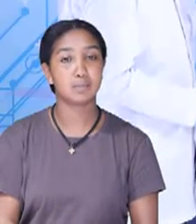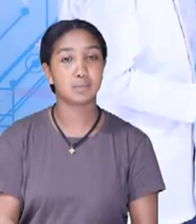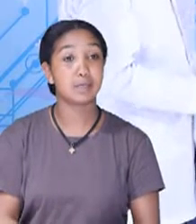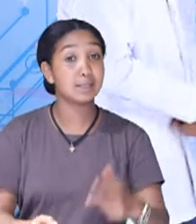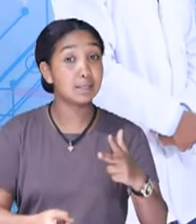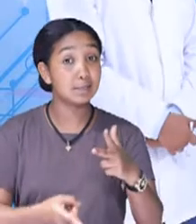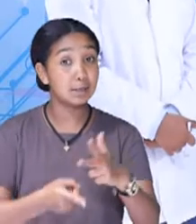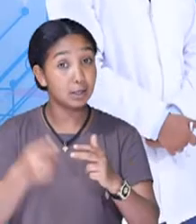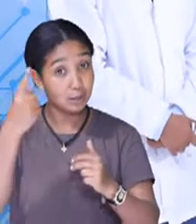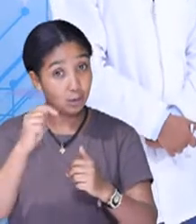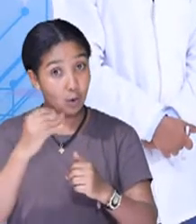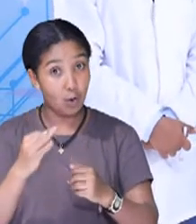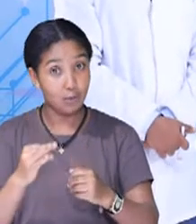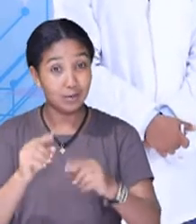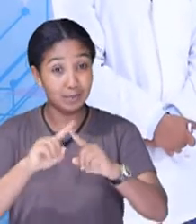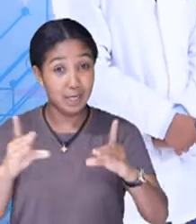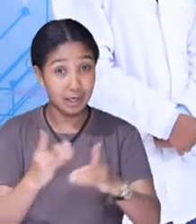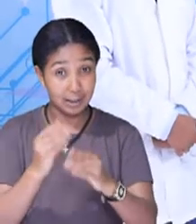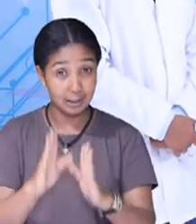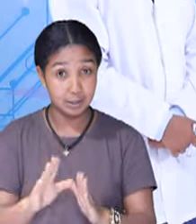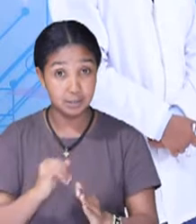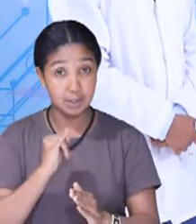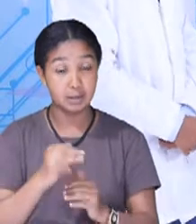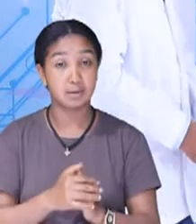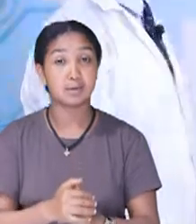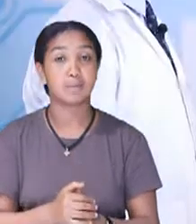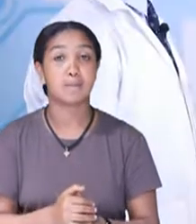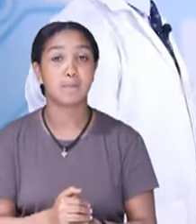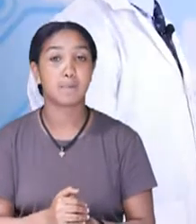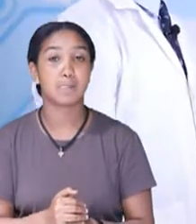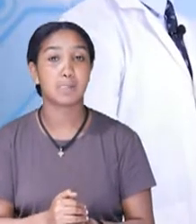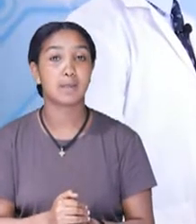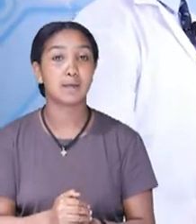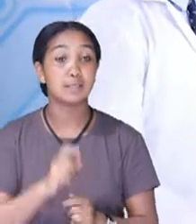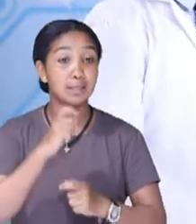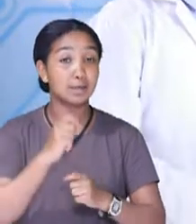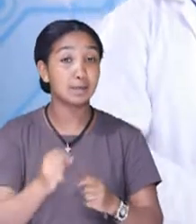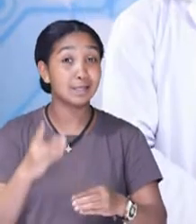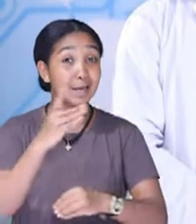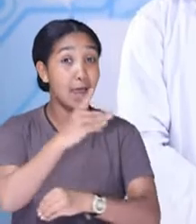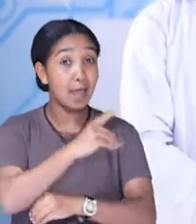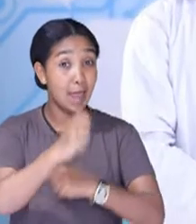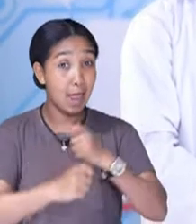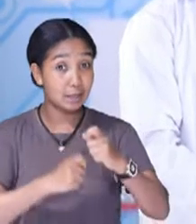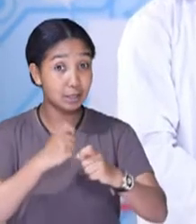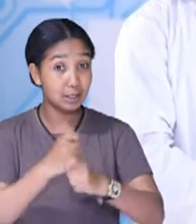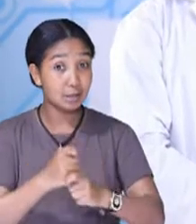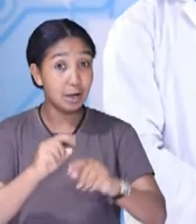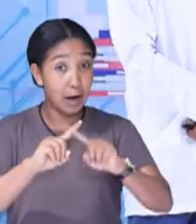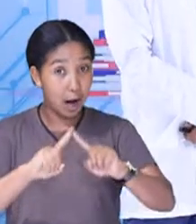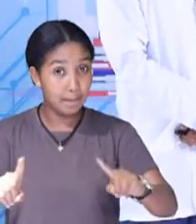The third theory of special creationism is day, age, and gap